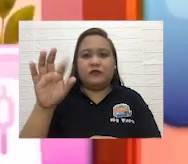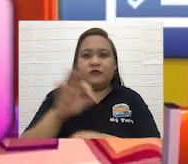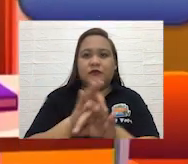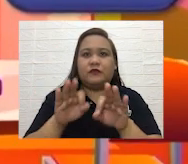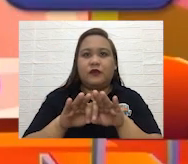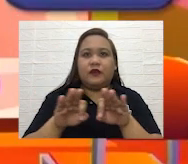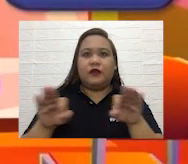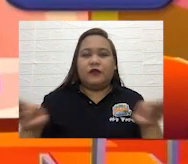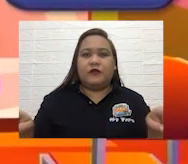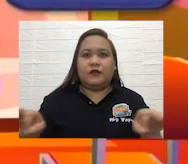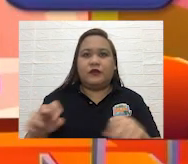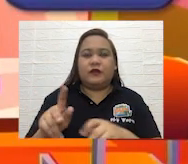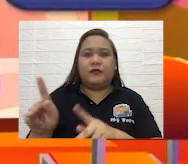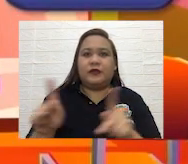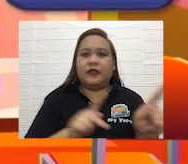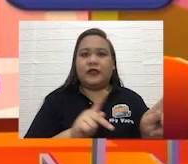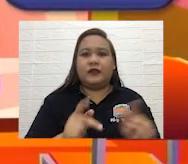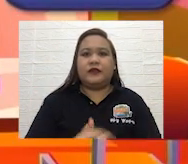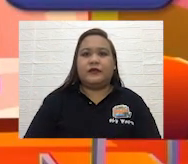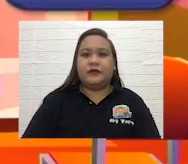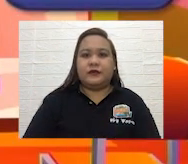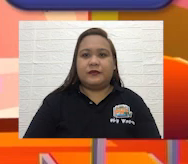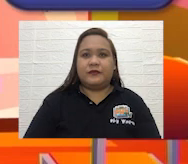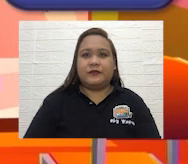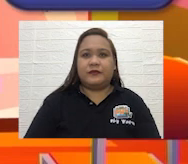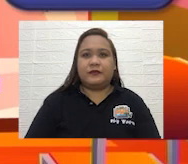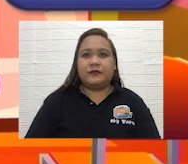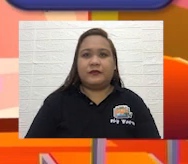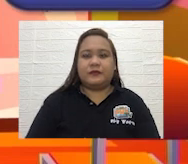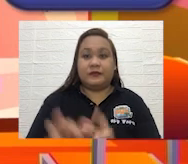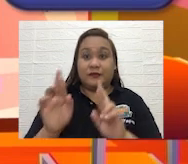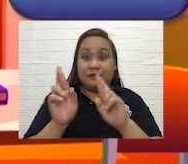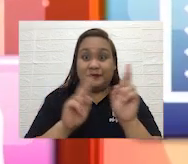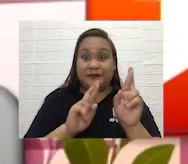Fernandino Teens? Let's start.